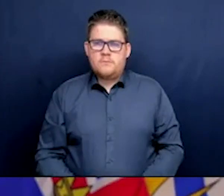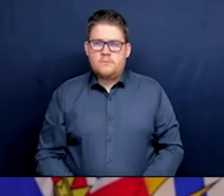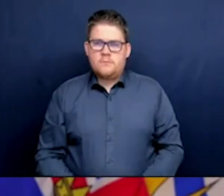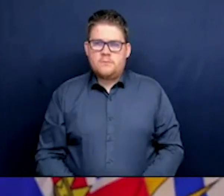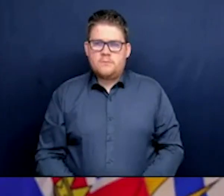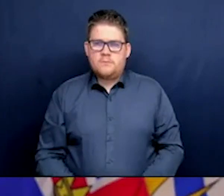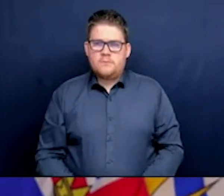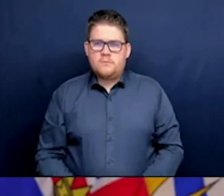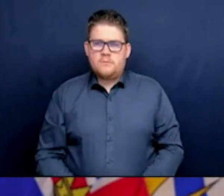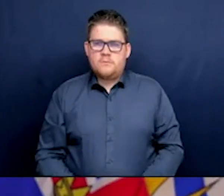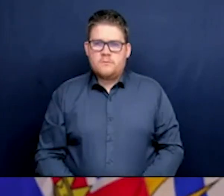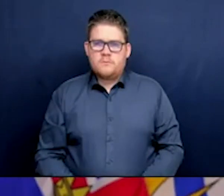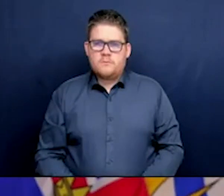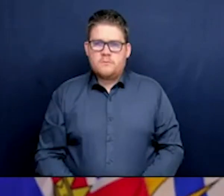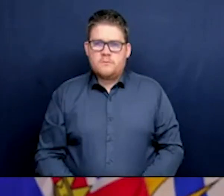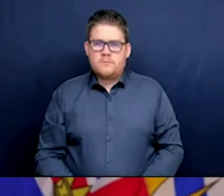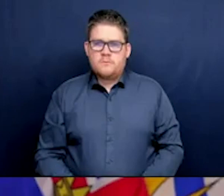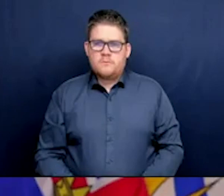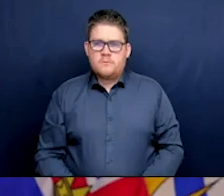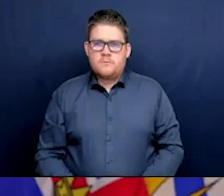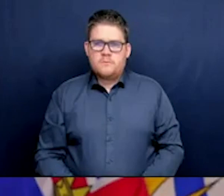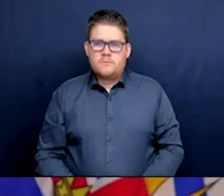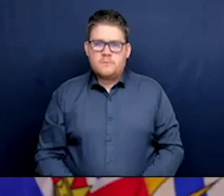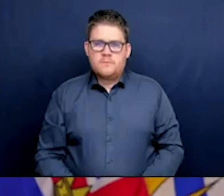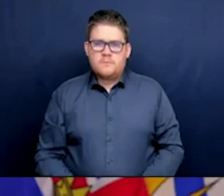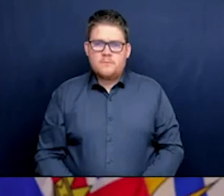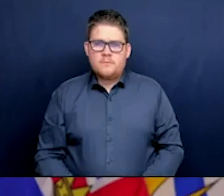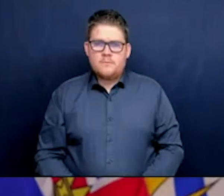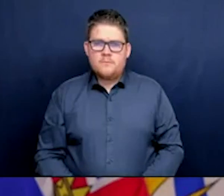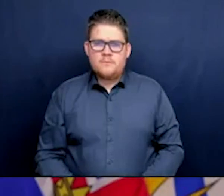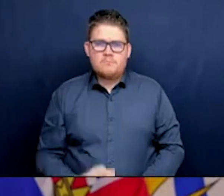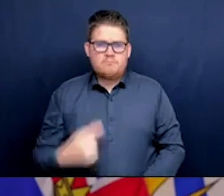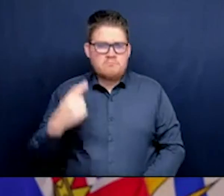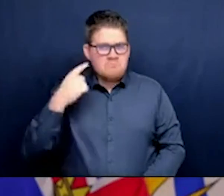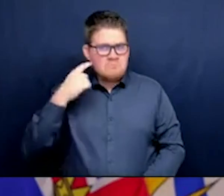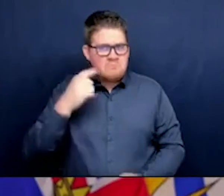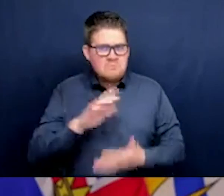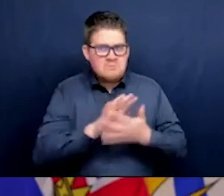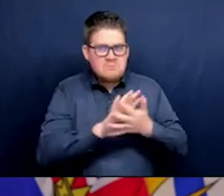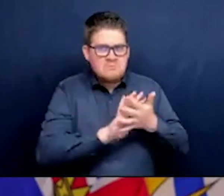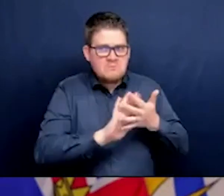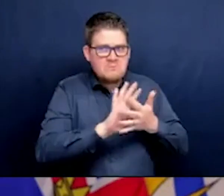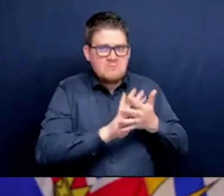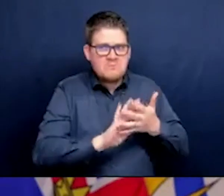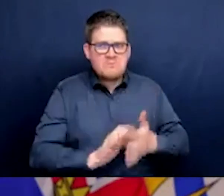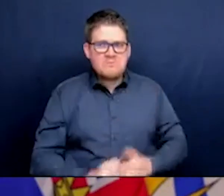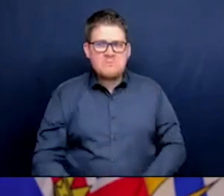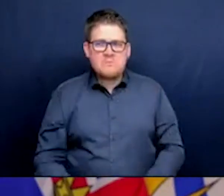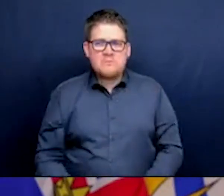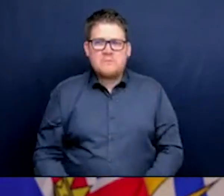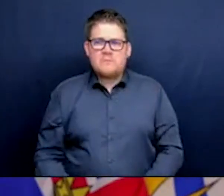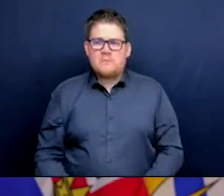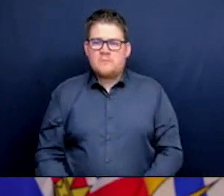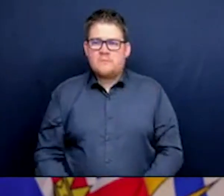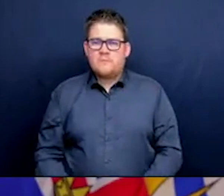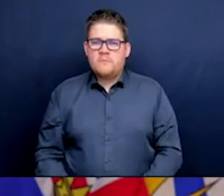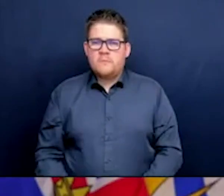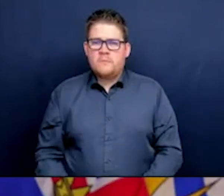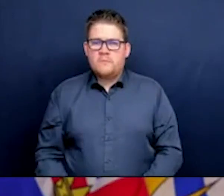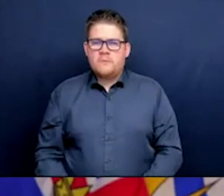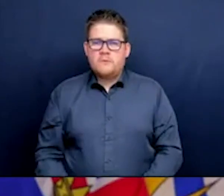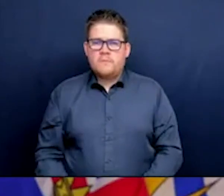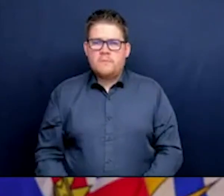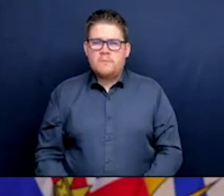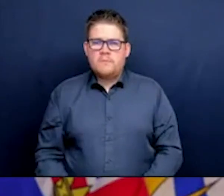78,362 people in BC have received their fourth dose of COVID-19 vaccine, that the priority in the month of April was long-term care